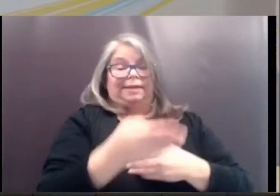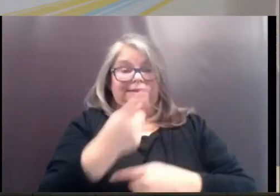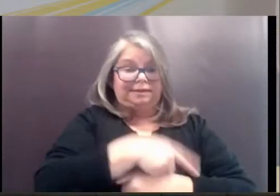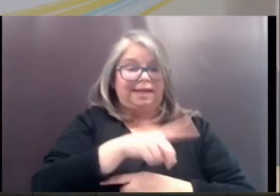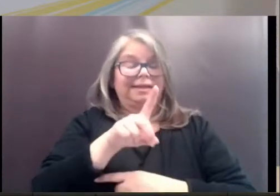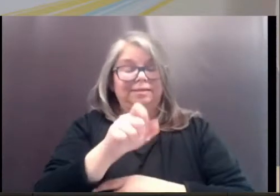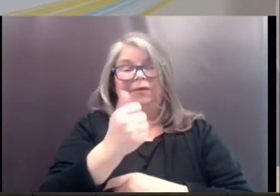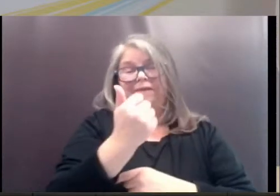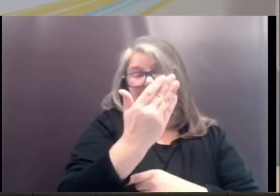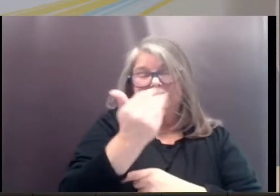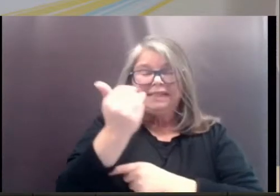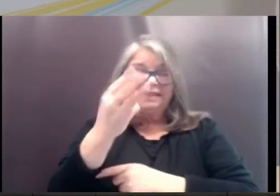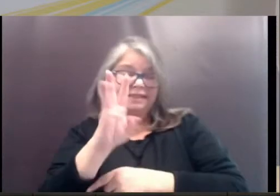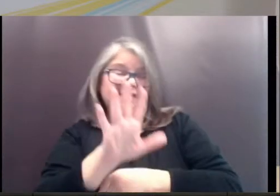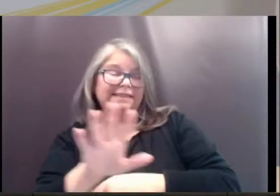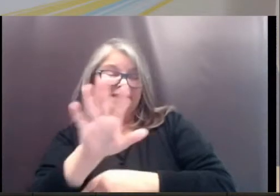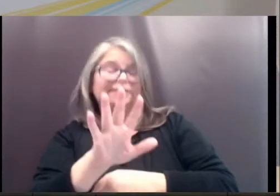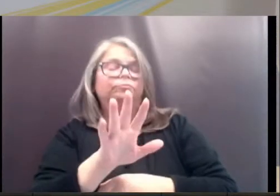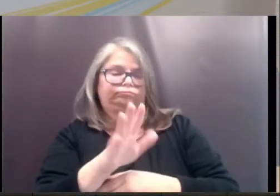Okay, thank you very much.